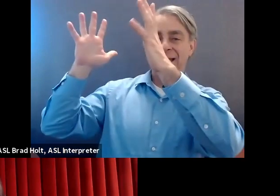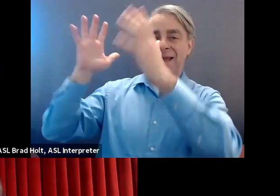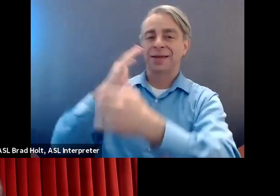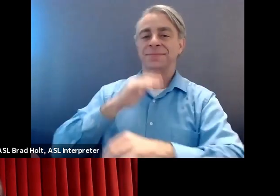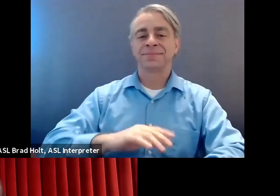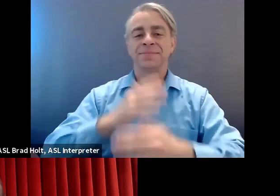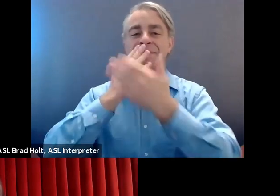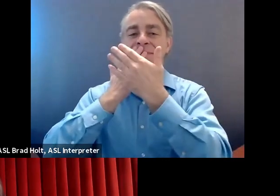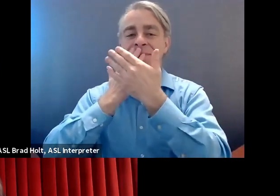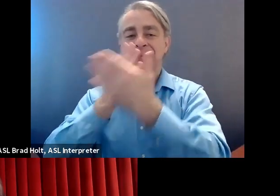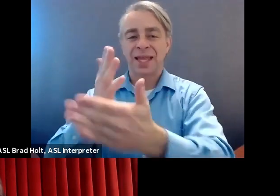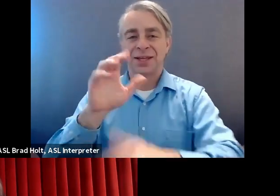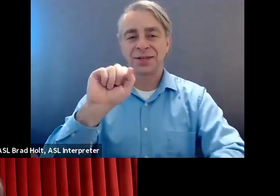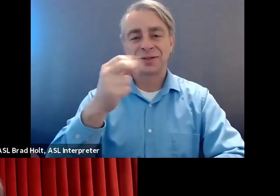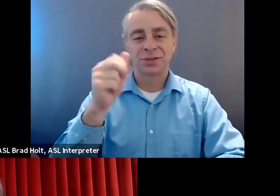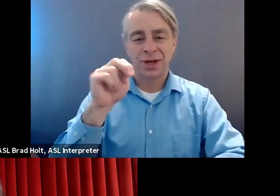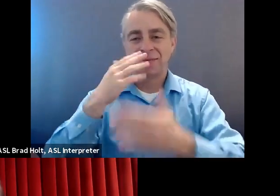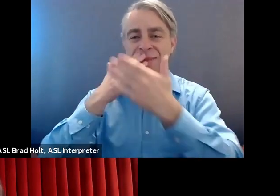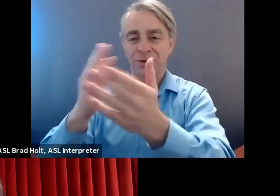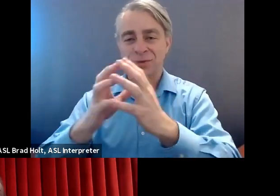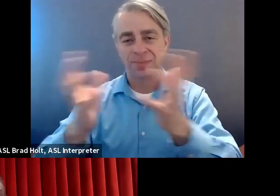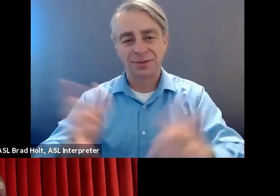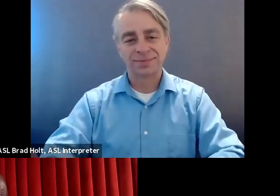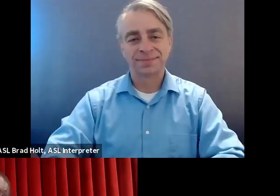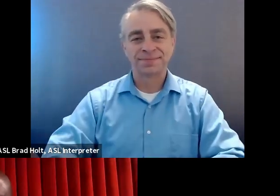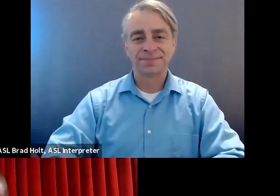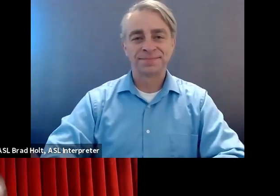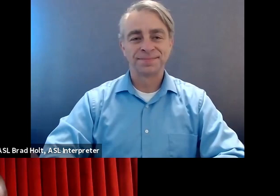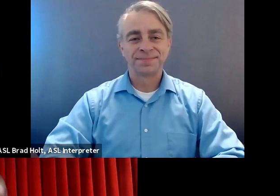Thank you, Sean. Thank you very much. Thank you, Manny.